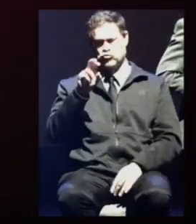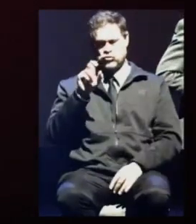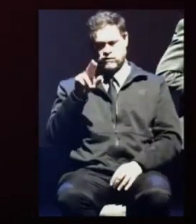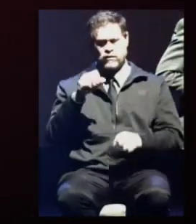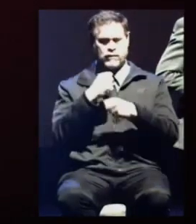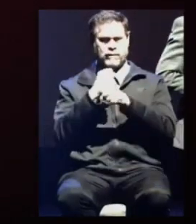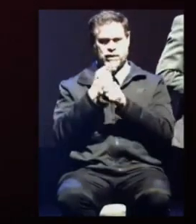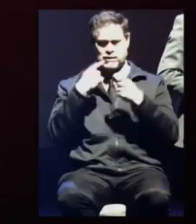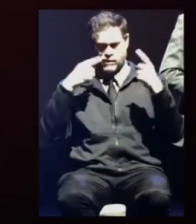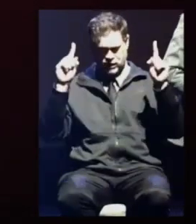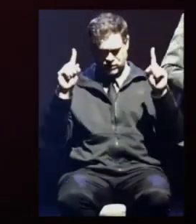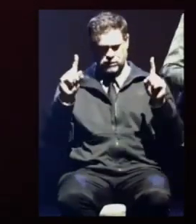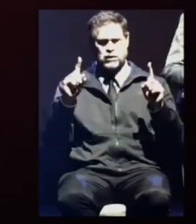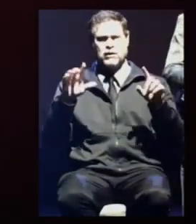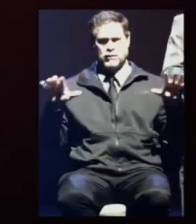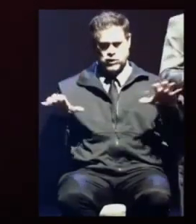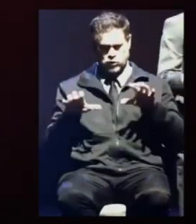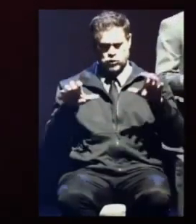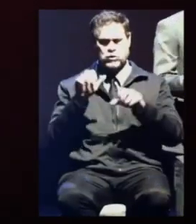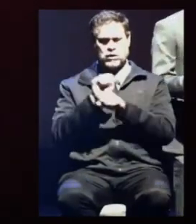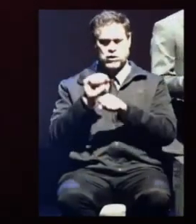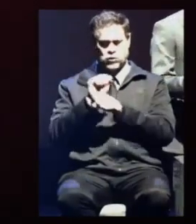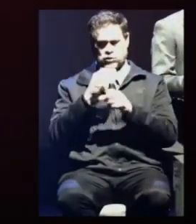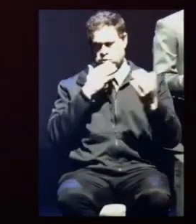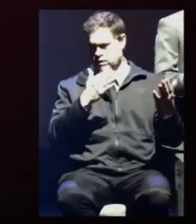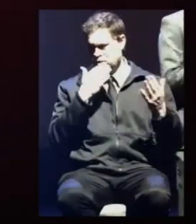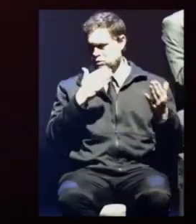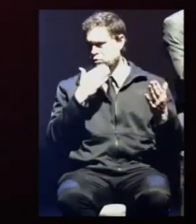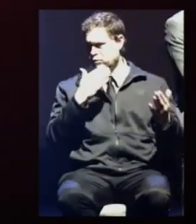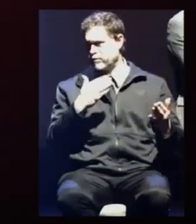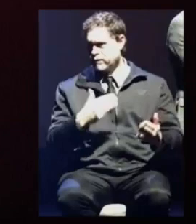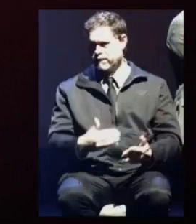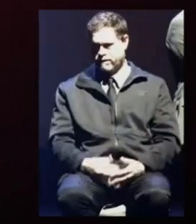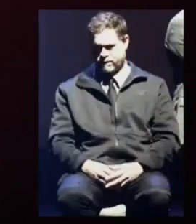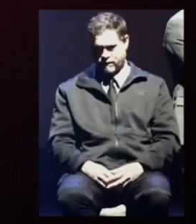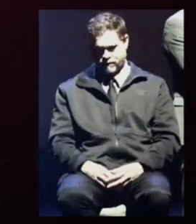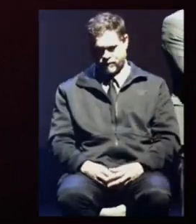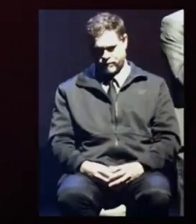this possible. They've been doing a lot of work for this, so thank you.